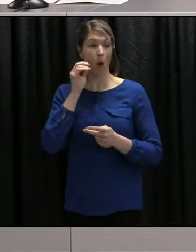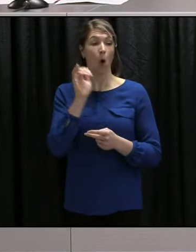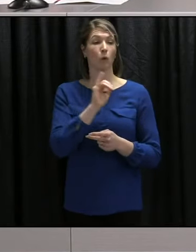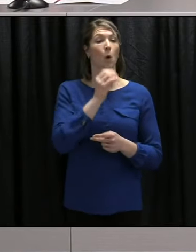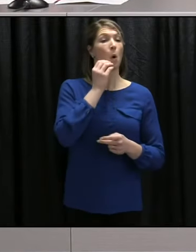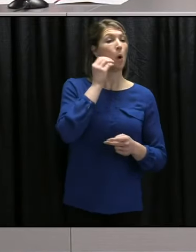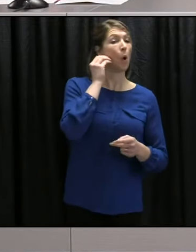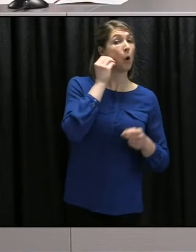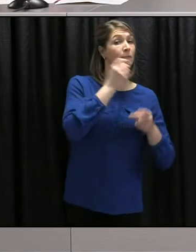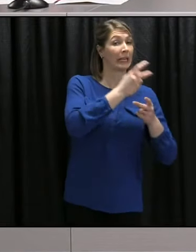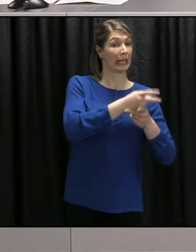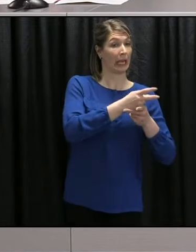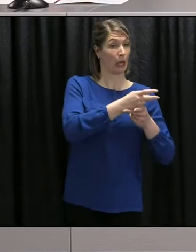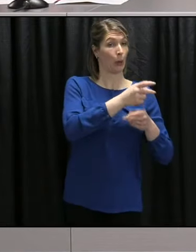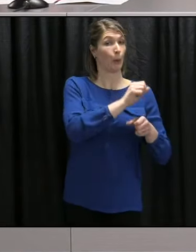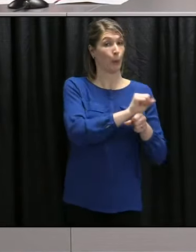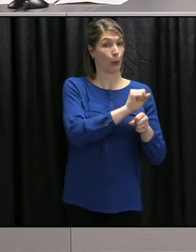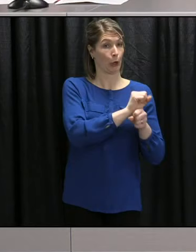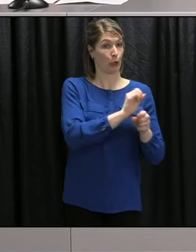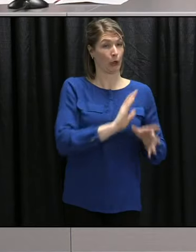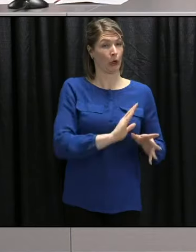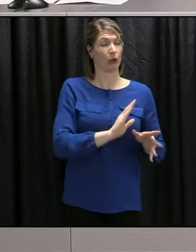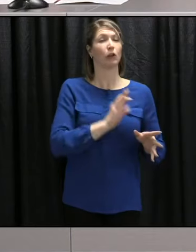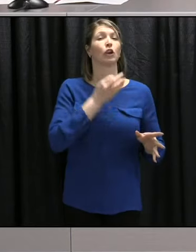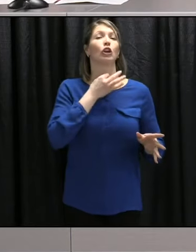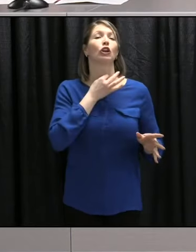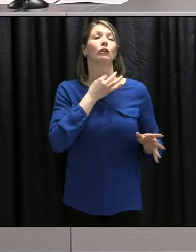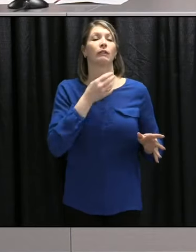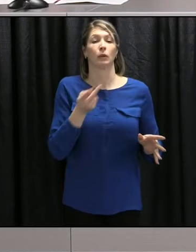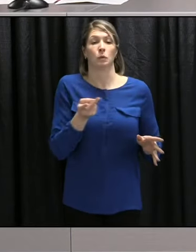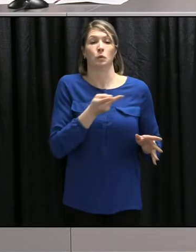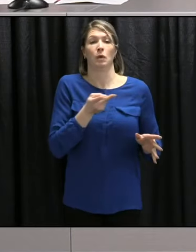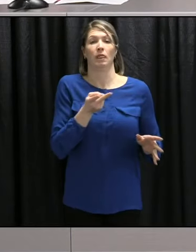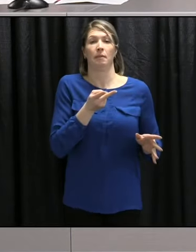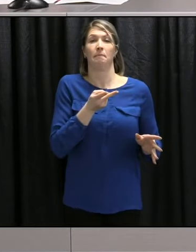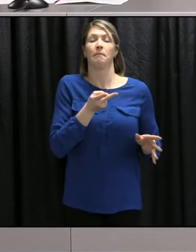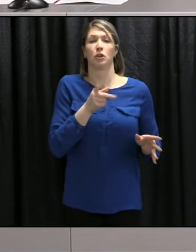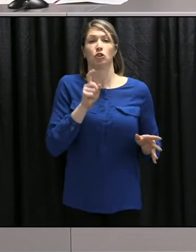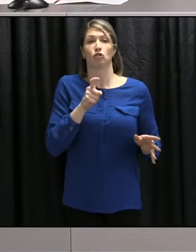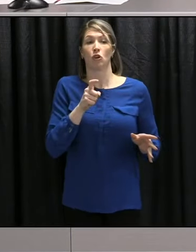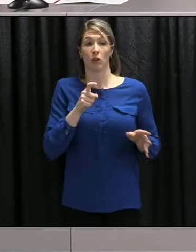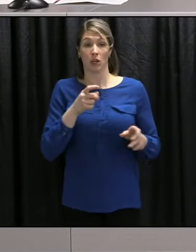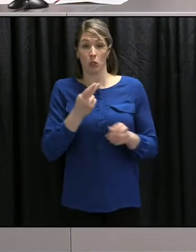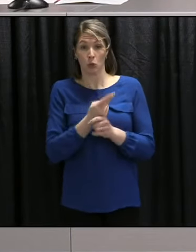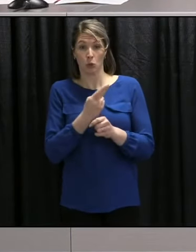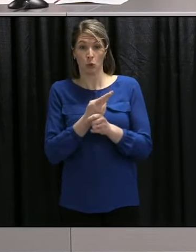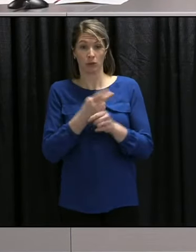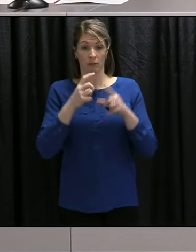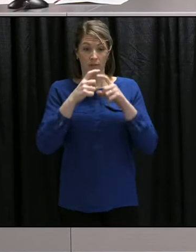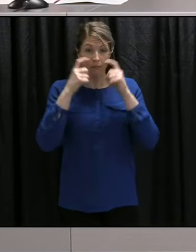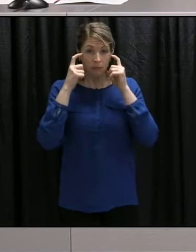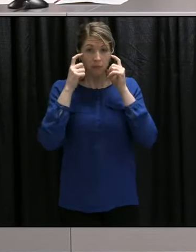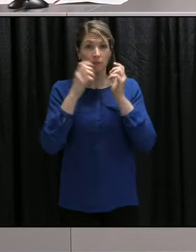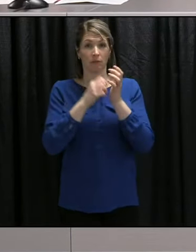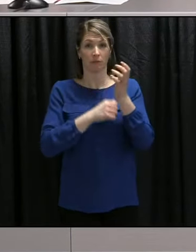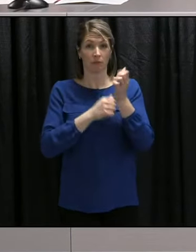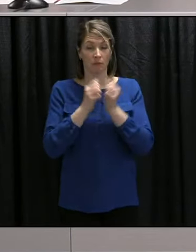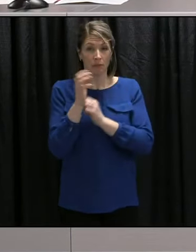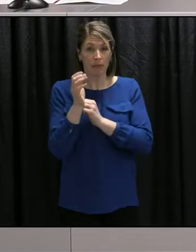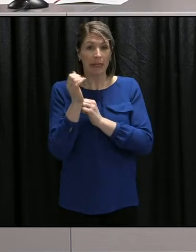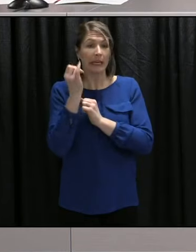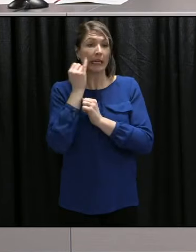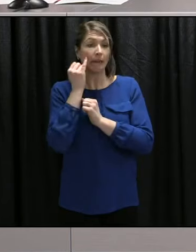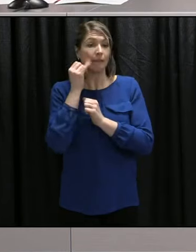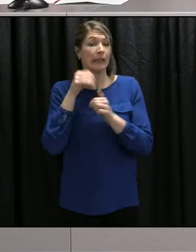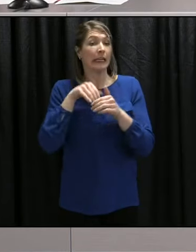now that they should have to be wearing PPE when coming in contact with patients? And do we have enough supply at this point